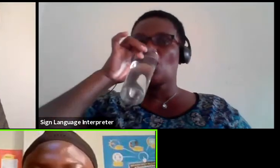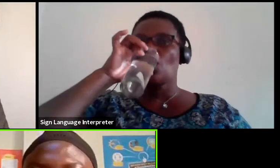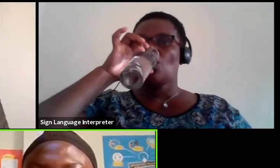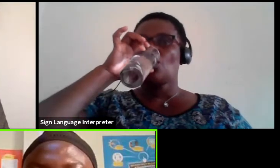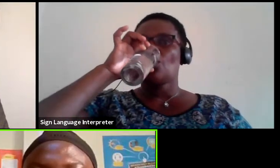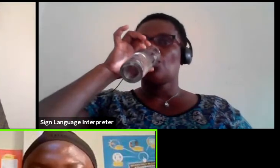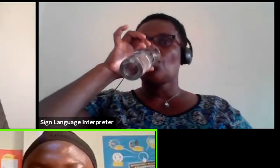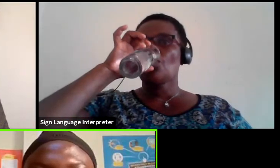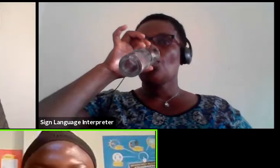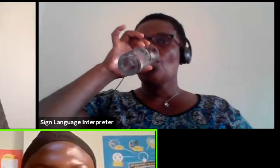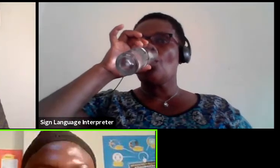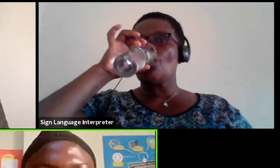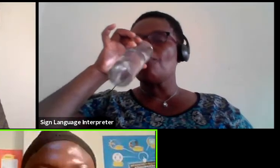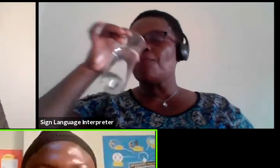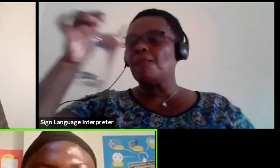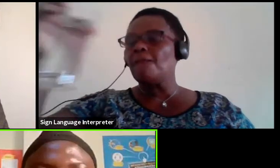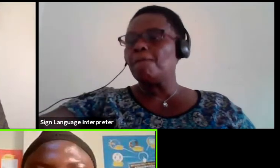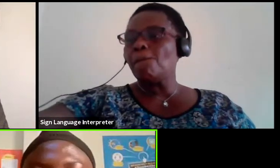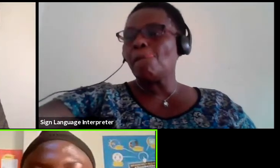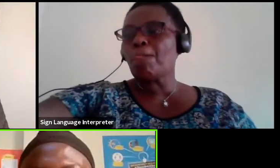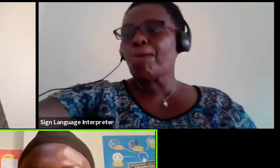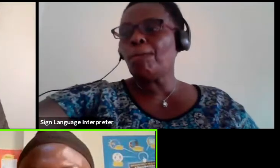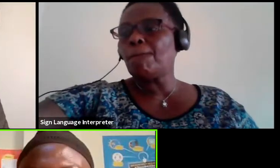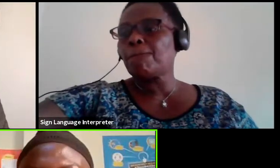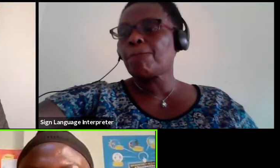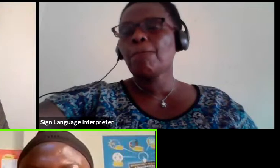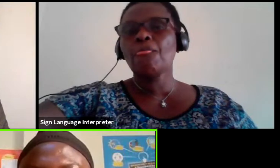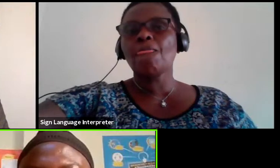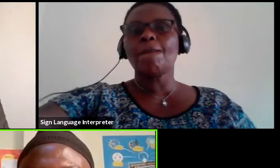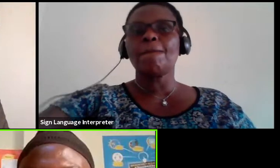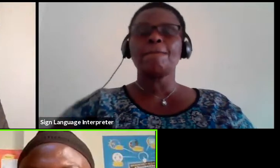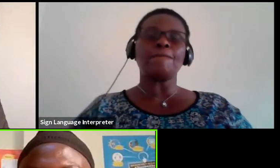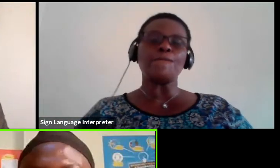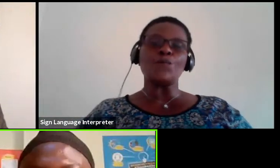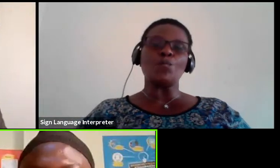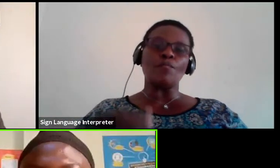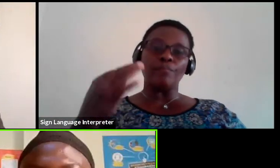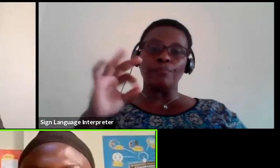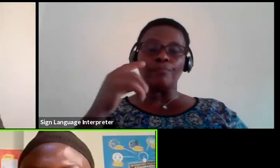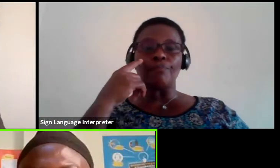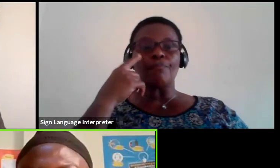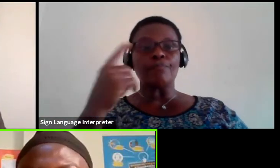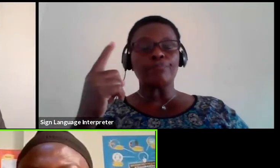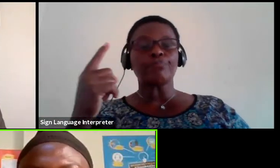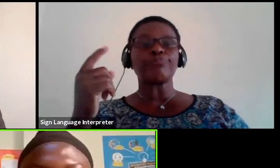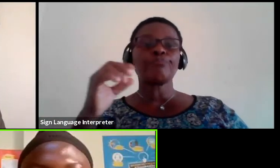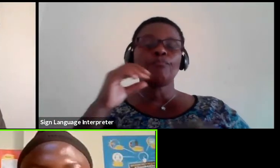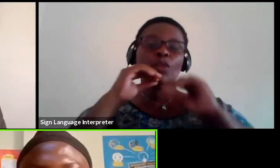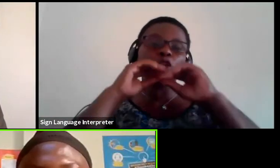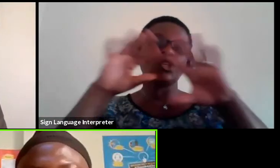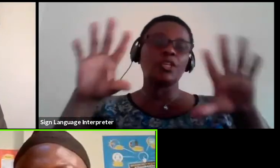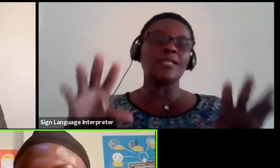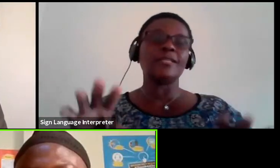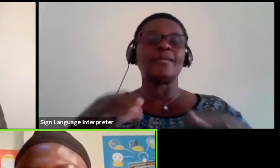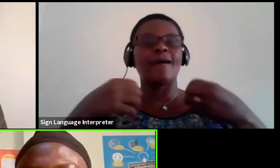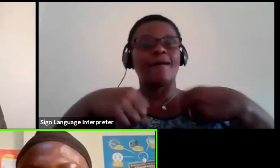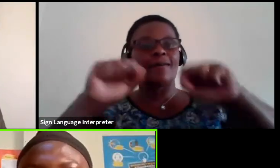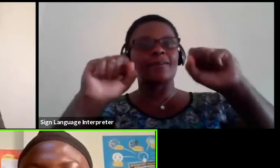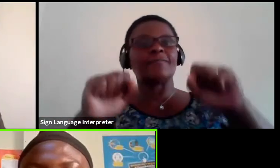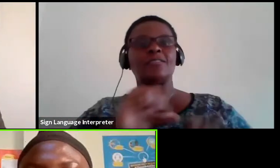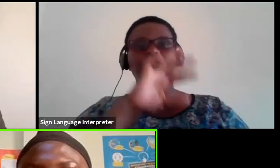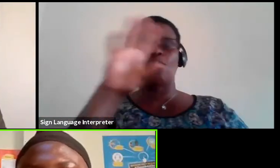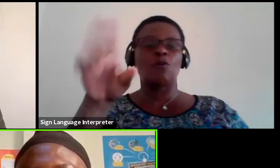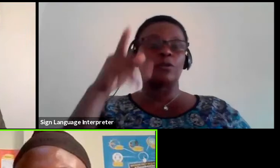activists, people working in the NGO world, and even just the public to know basic tech skills, just to be able to protect